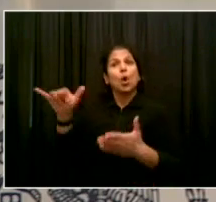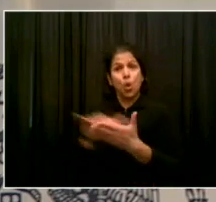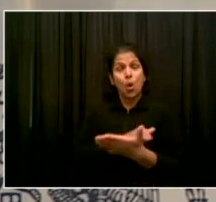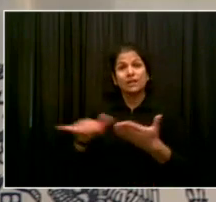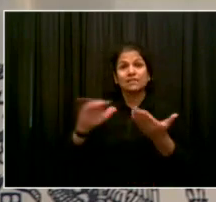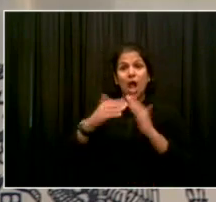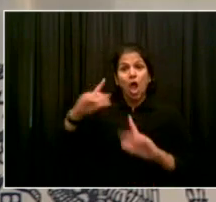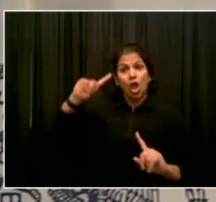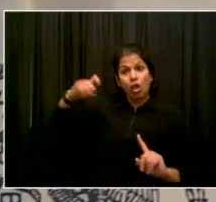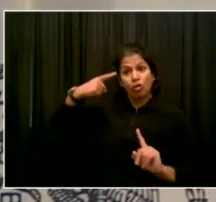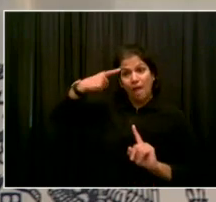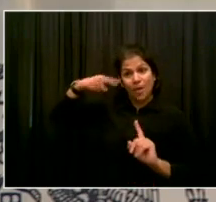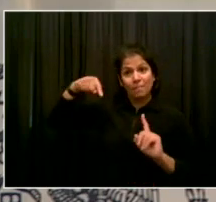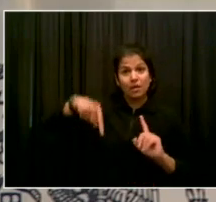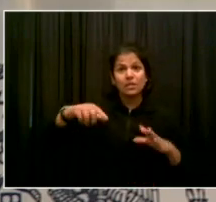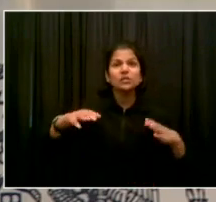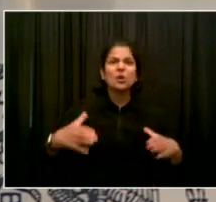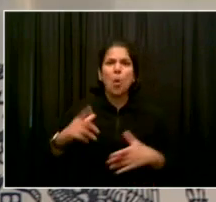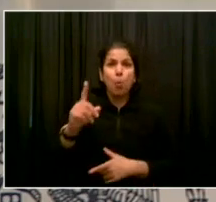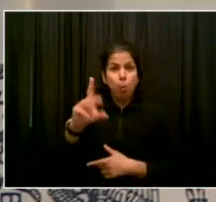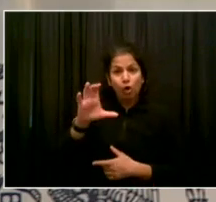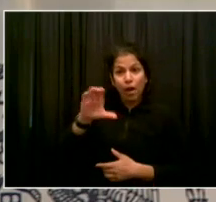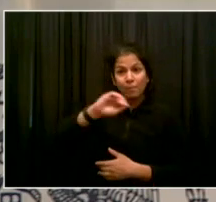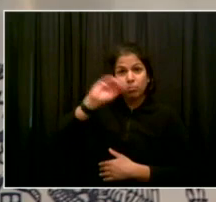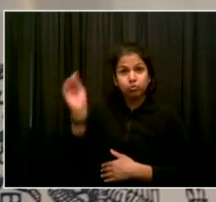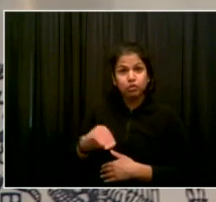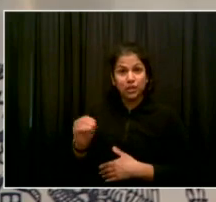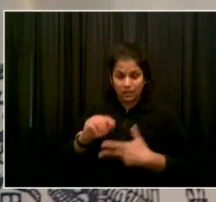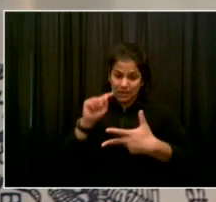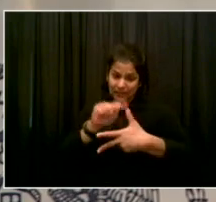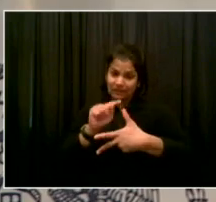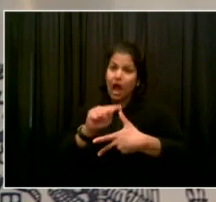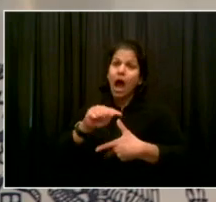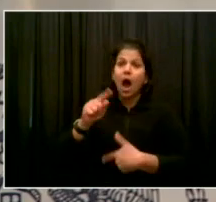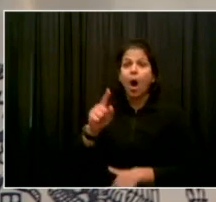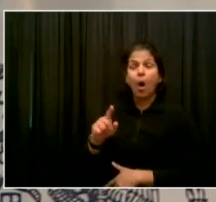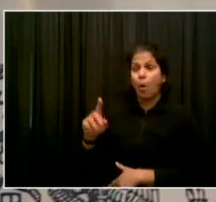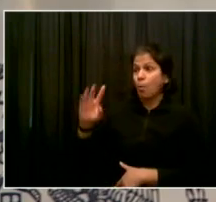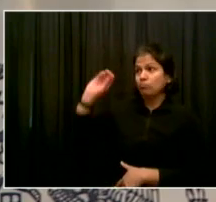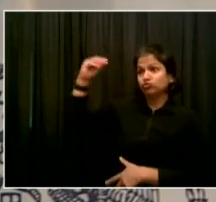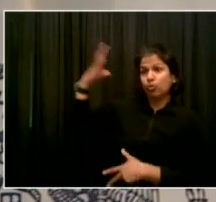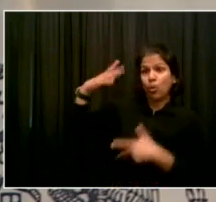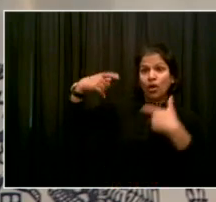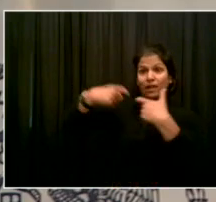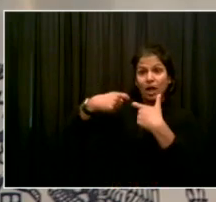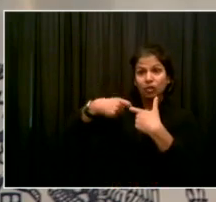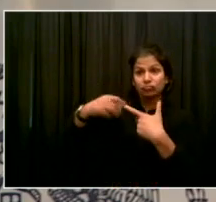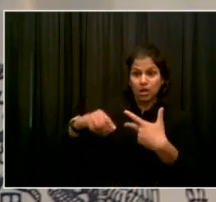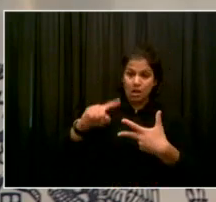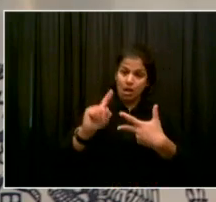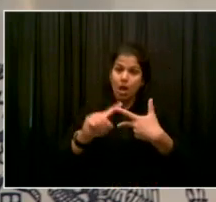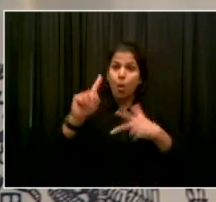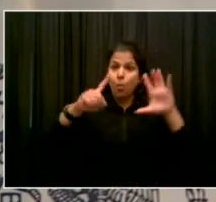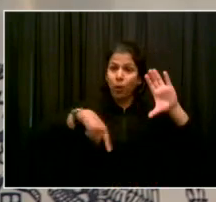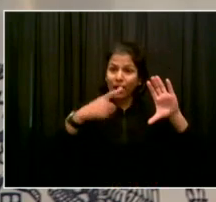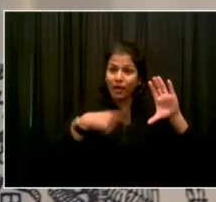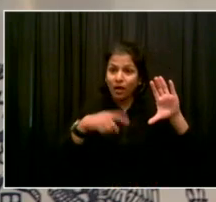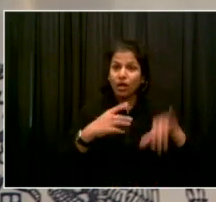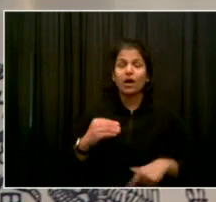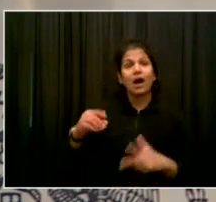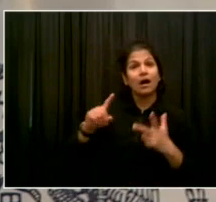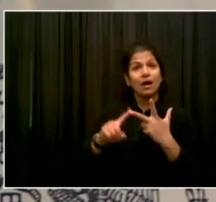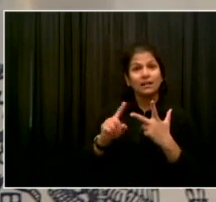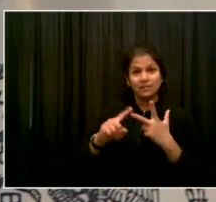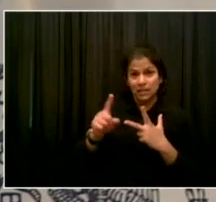2025. All the electricity we use in just the next few years will be clean energy, no fossil fuels, because now